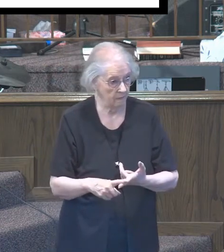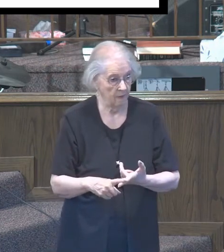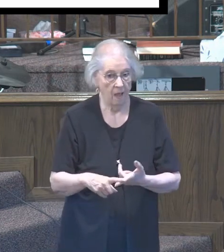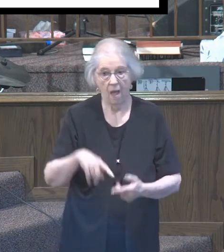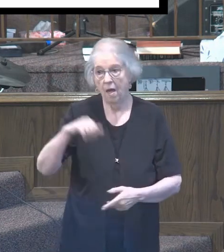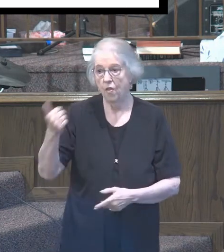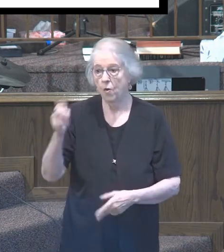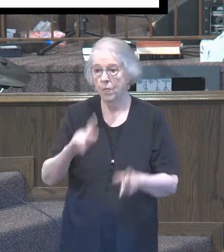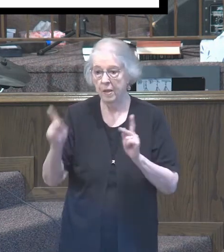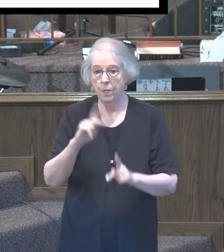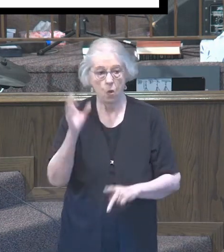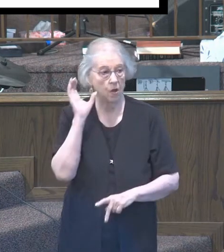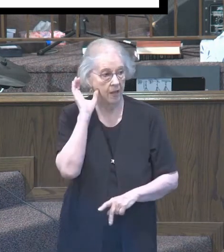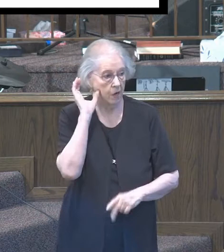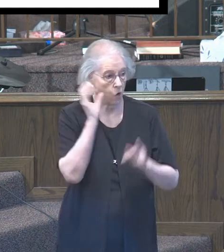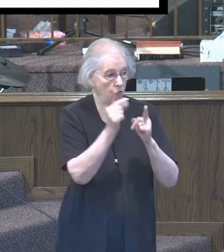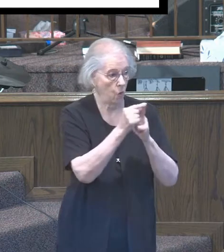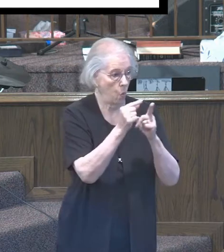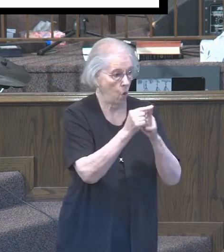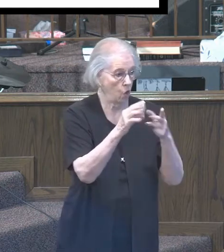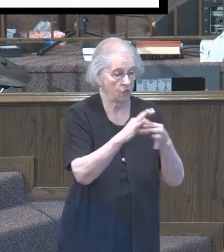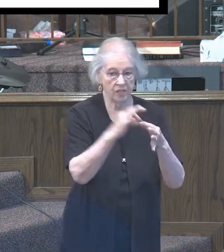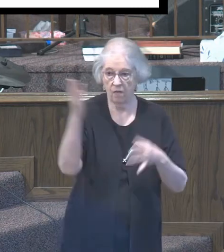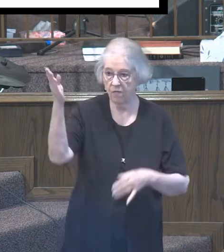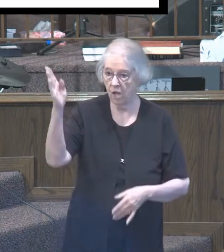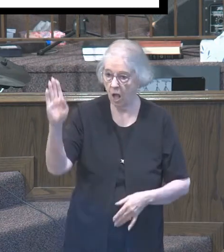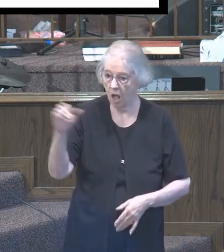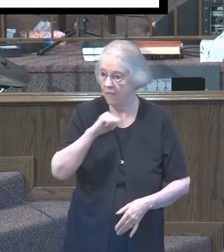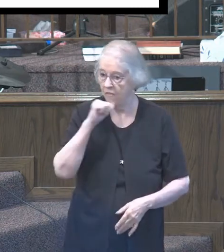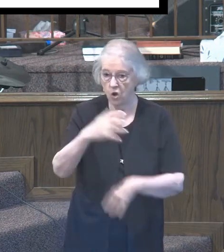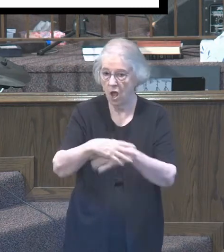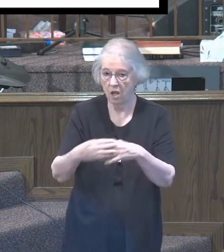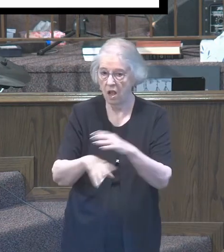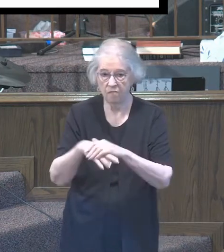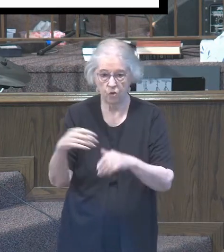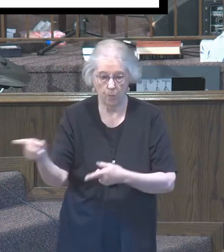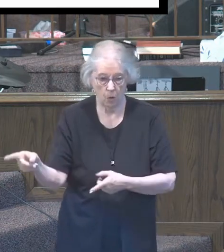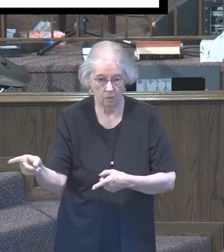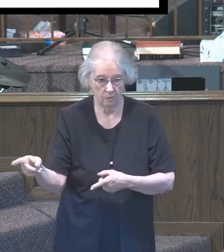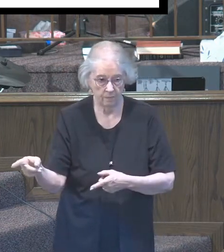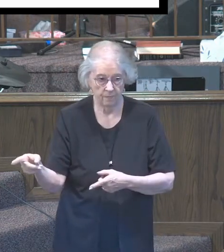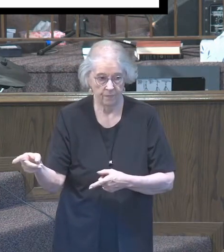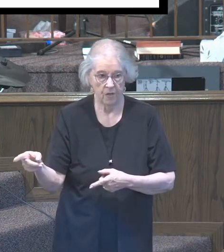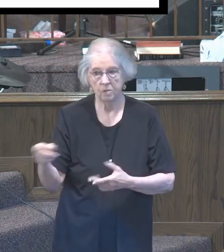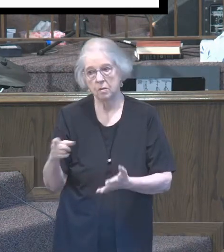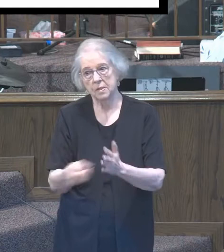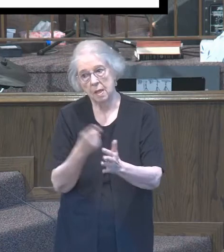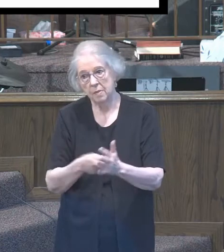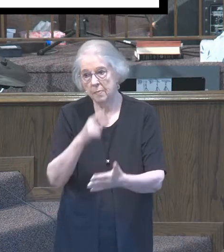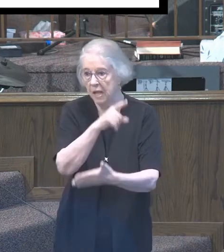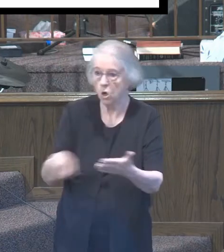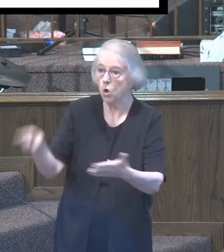it, I do. All heaven applauds. And know that you're in good